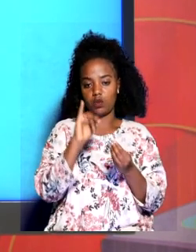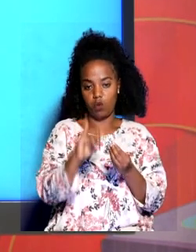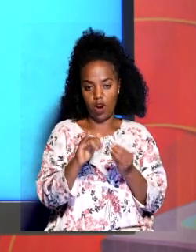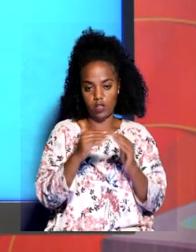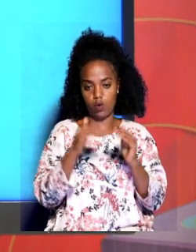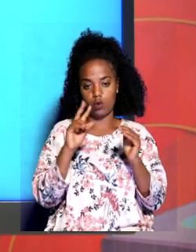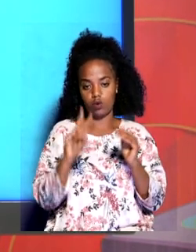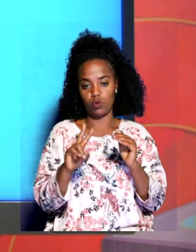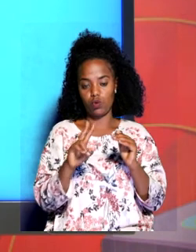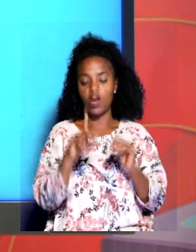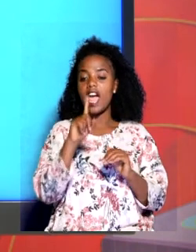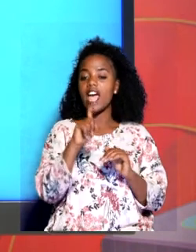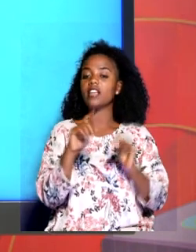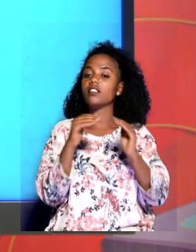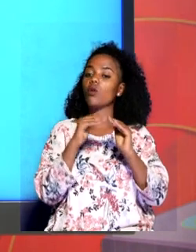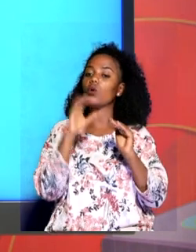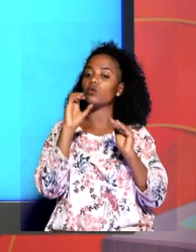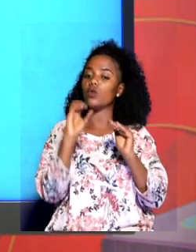is 0,